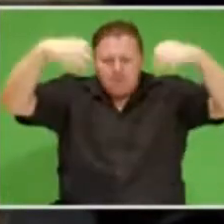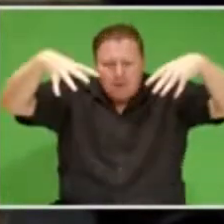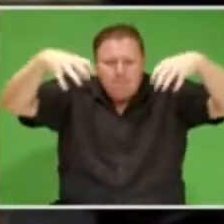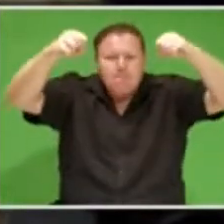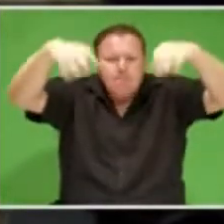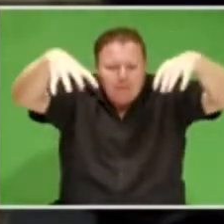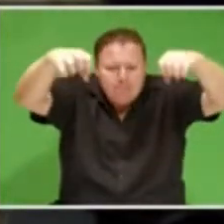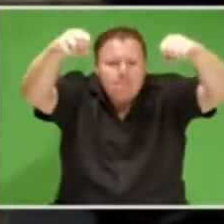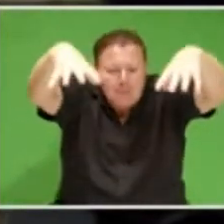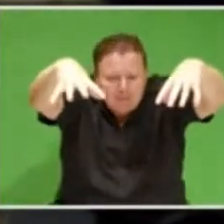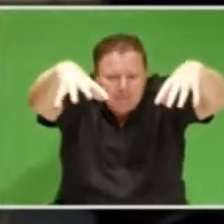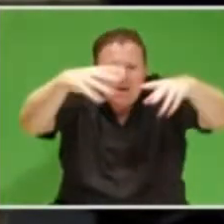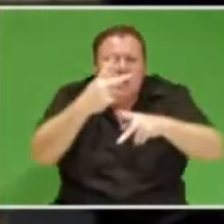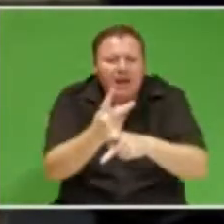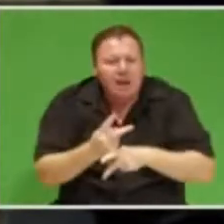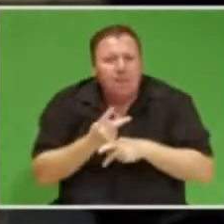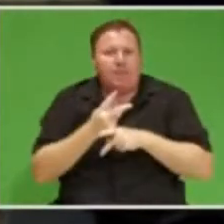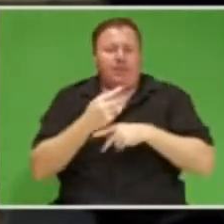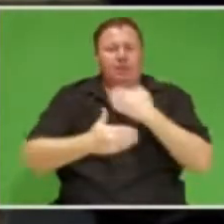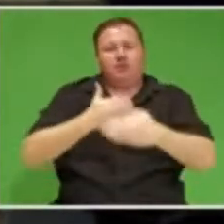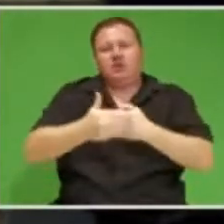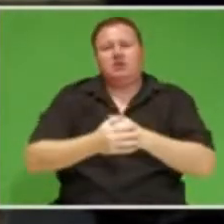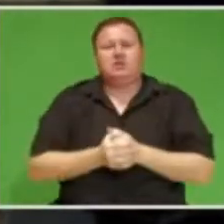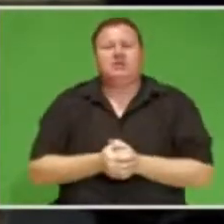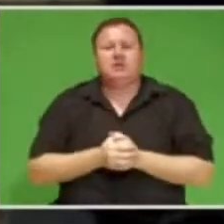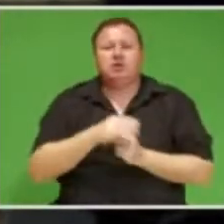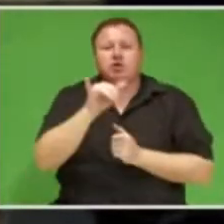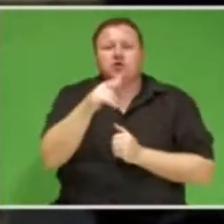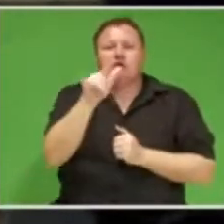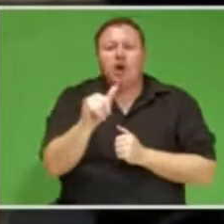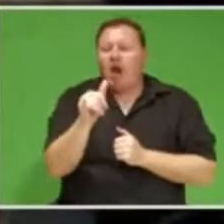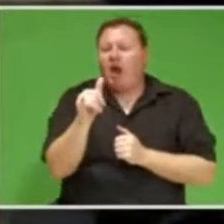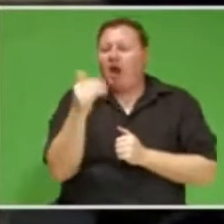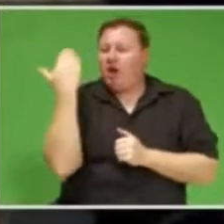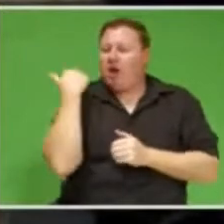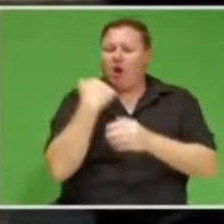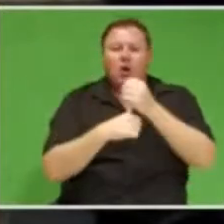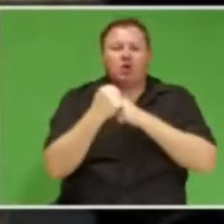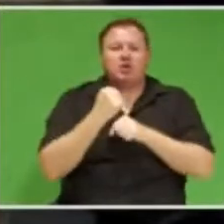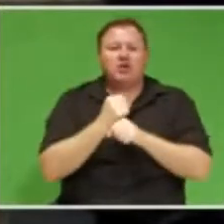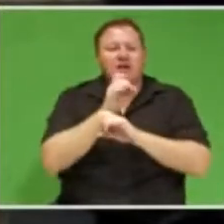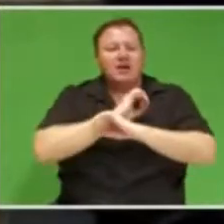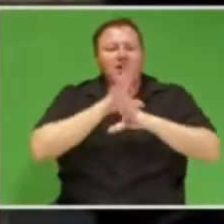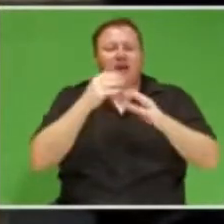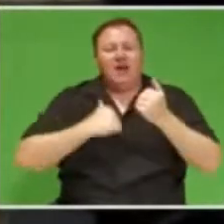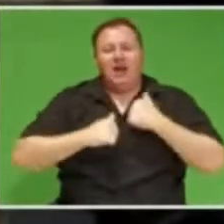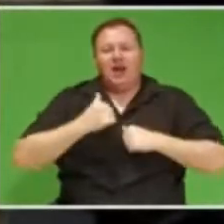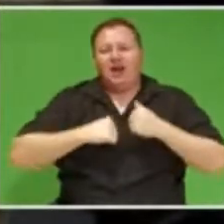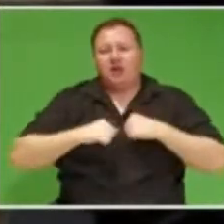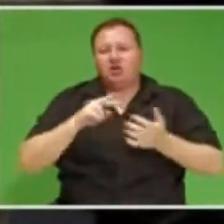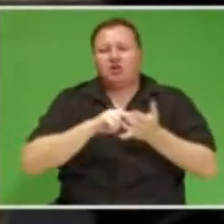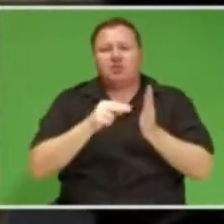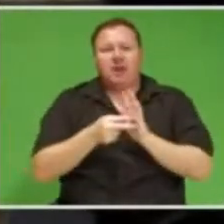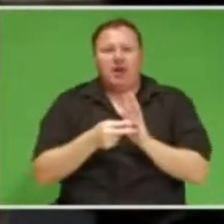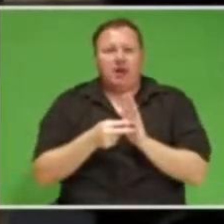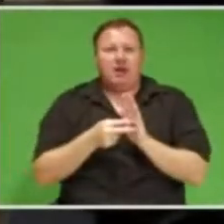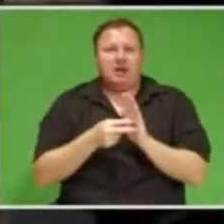In July last year, I announced a clear action plan to address the energy crisis.